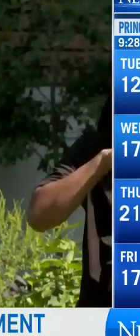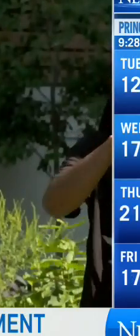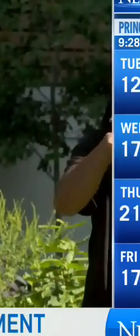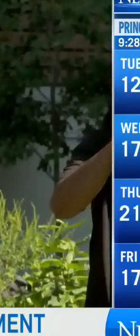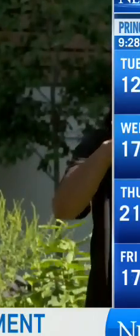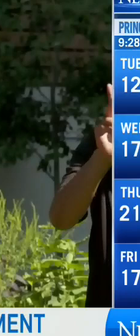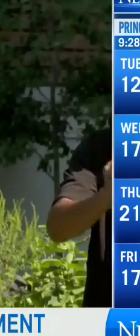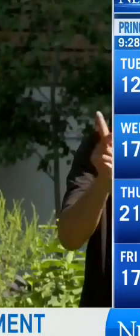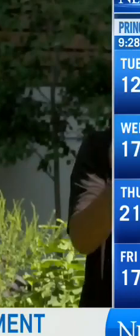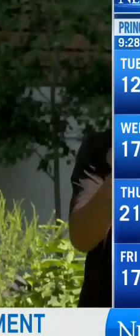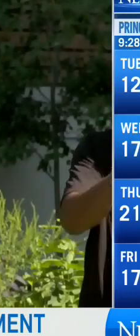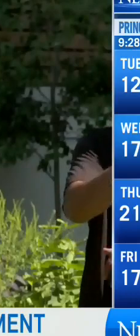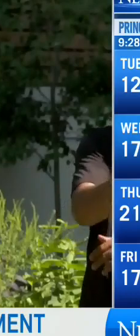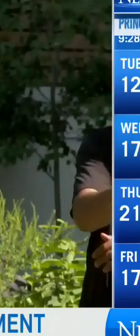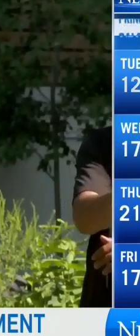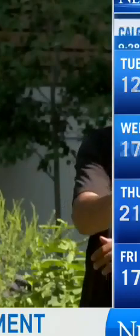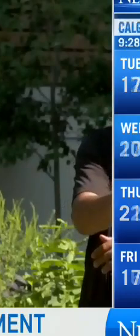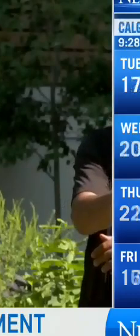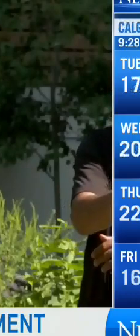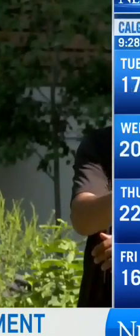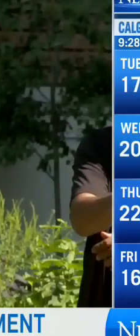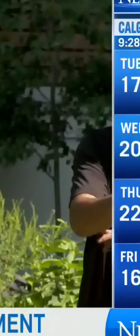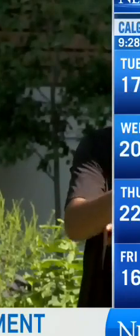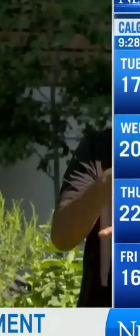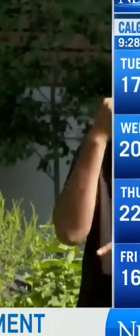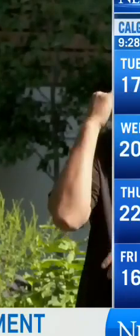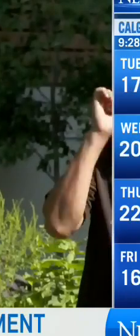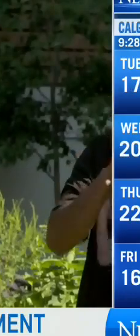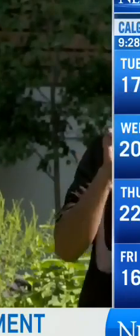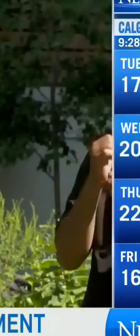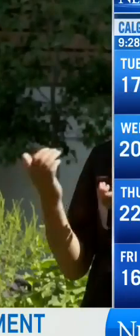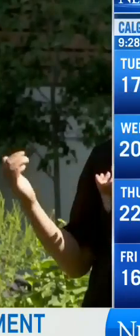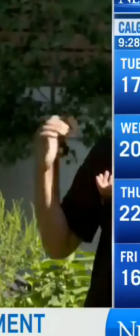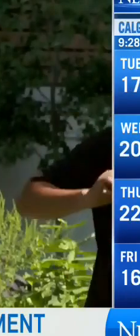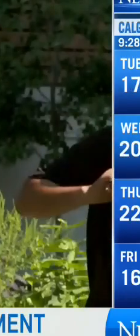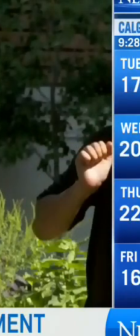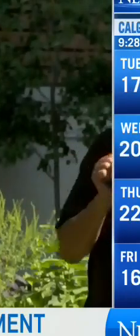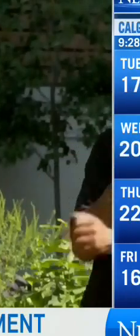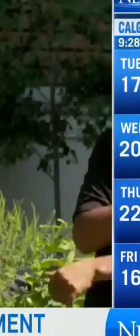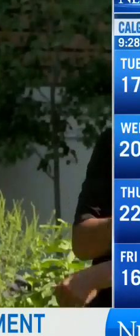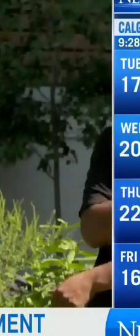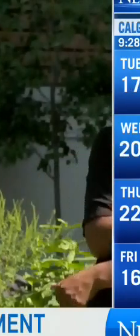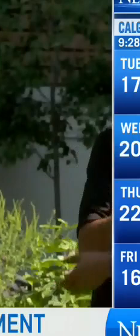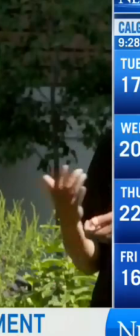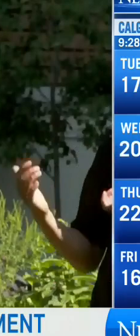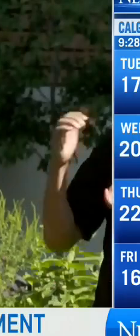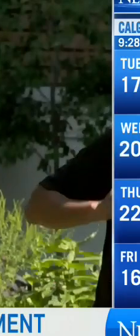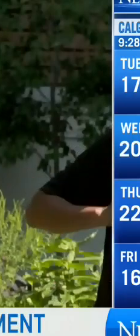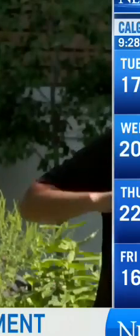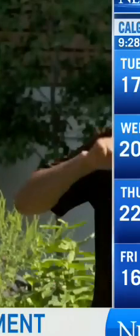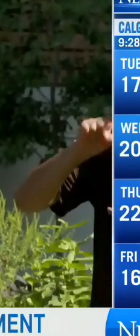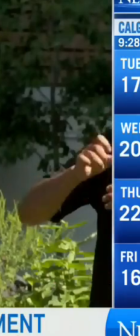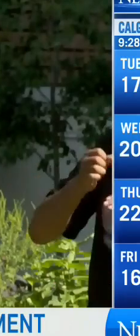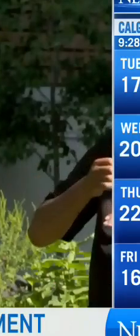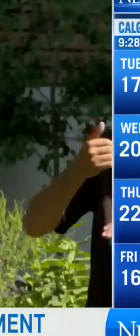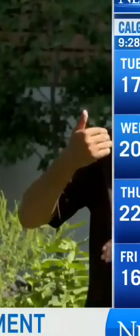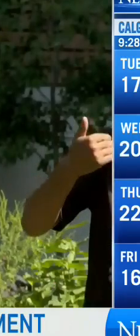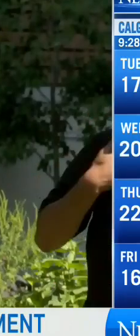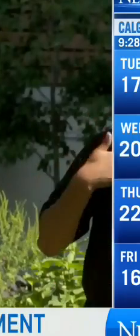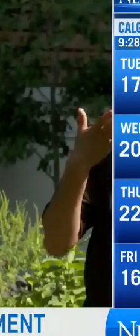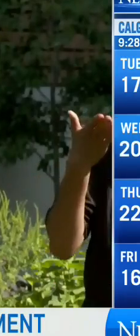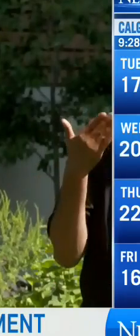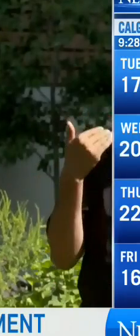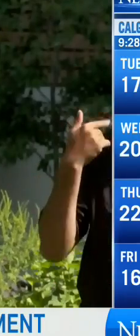disabilities. And certainly, if we are going to work hand in hand with our provincial partners, we should have a Minister of Housing overseeing